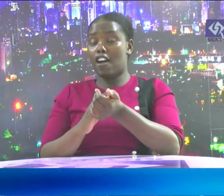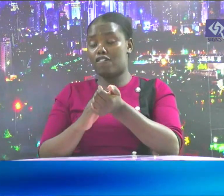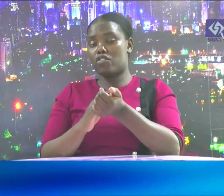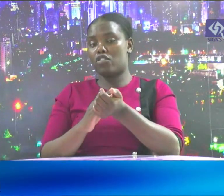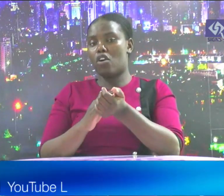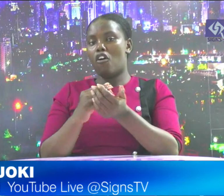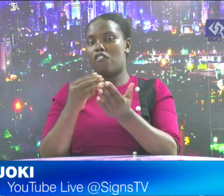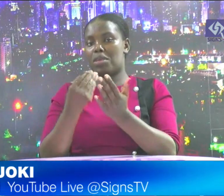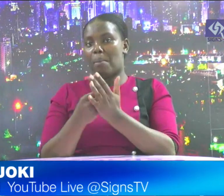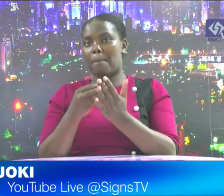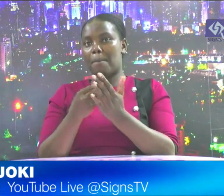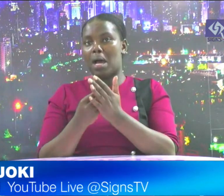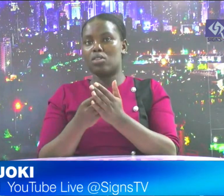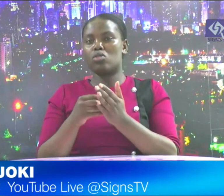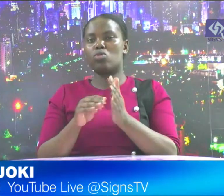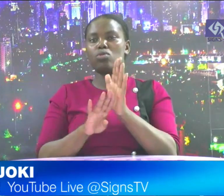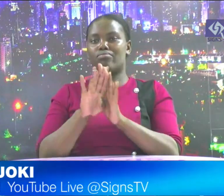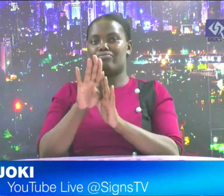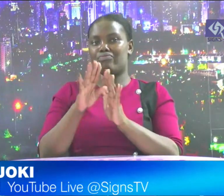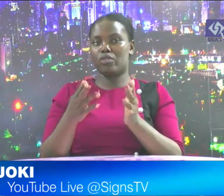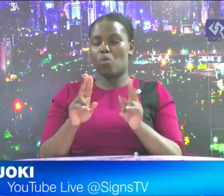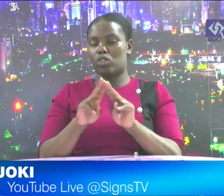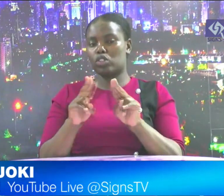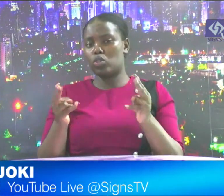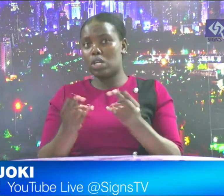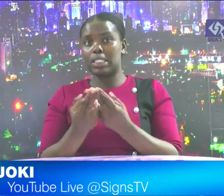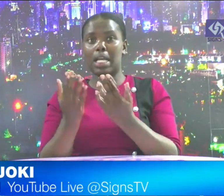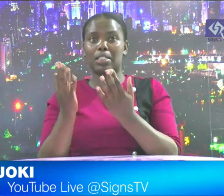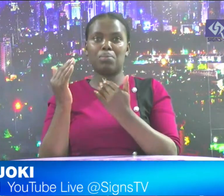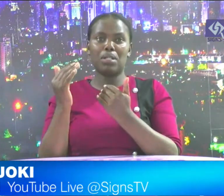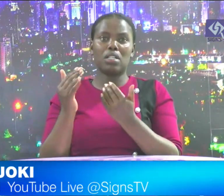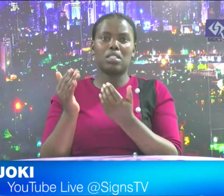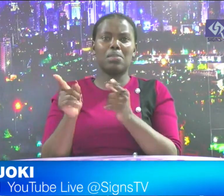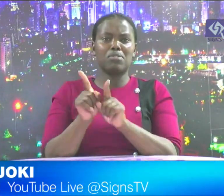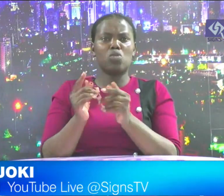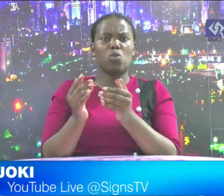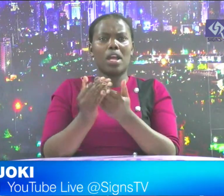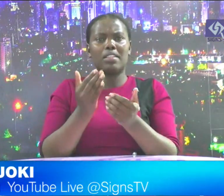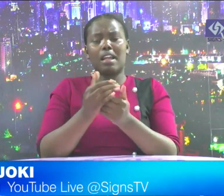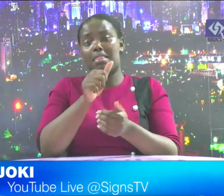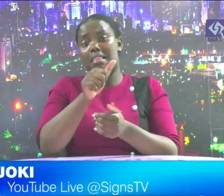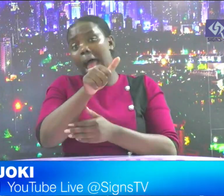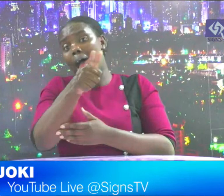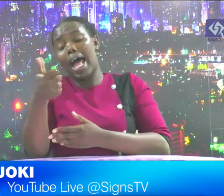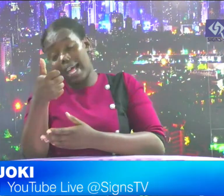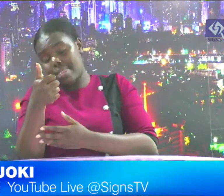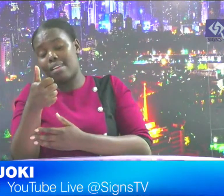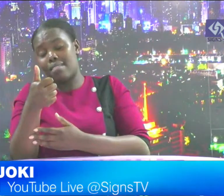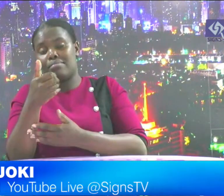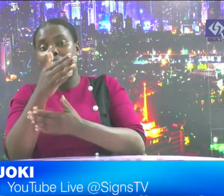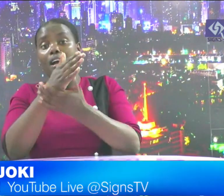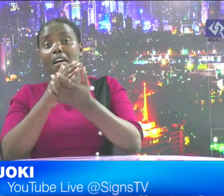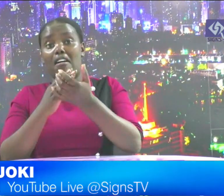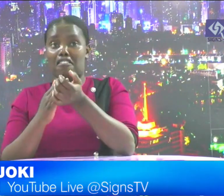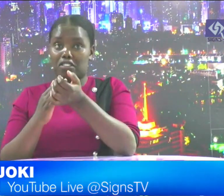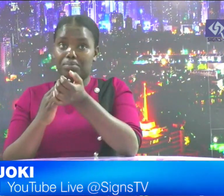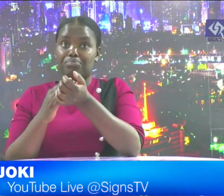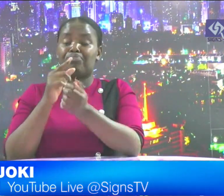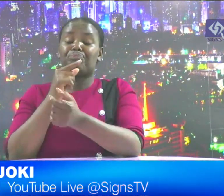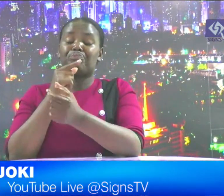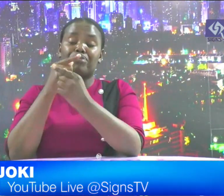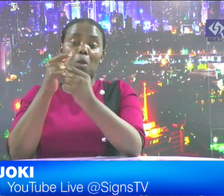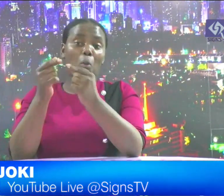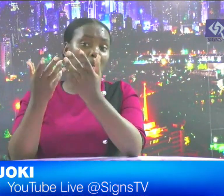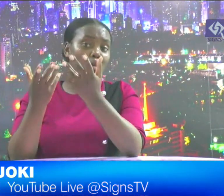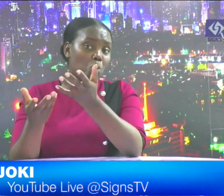the amount, with the devolved units expected to cater for the